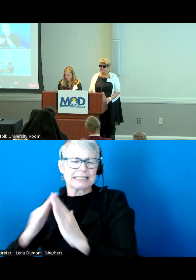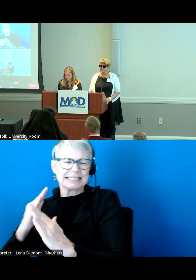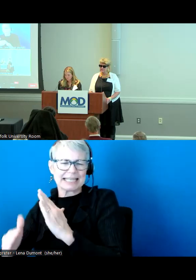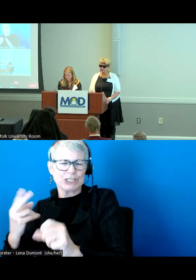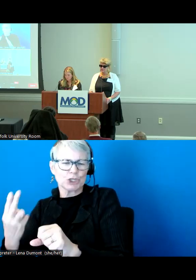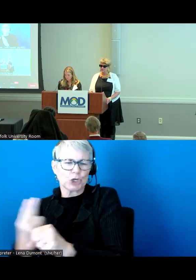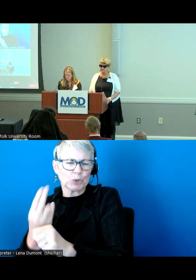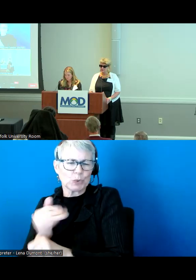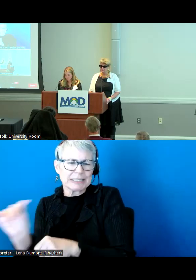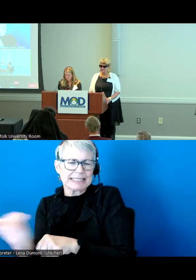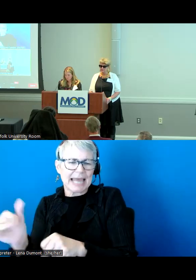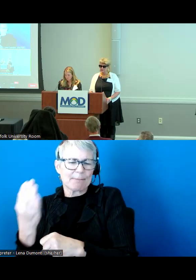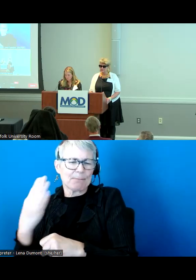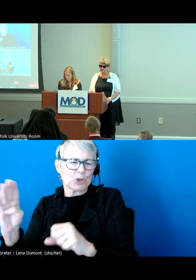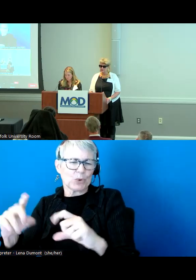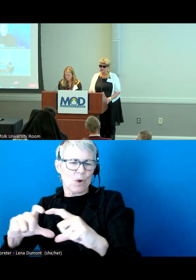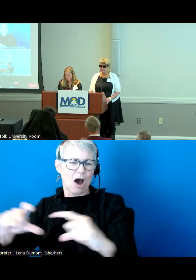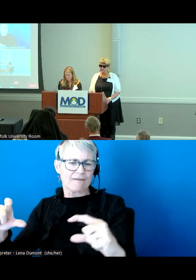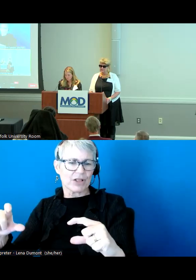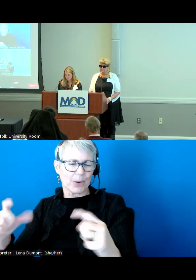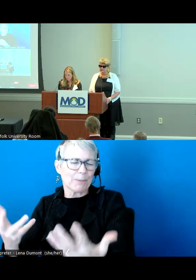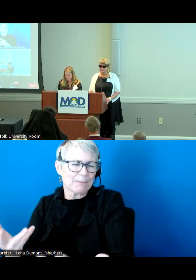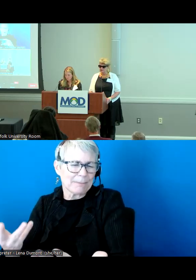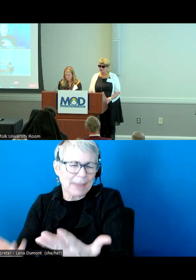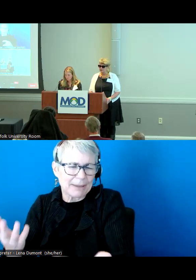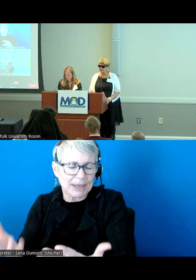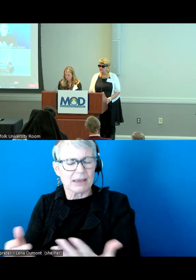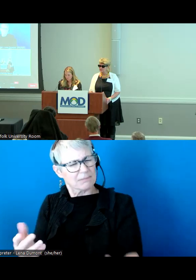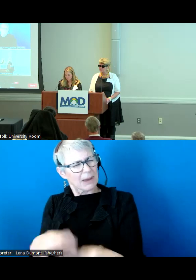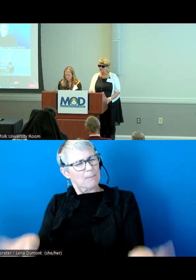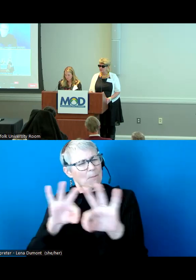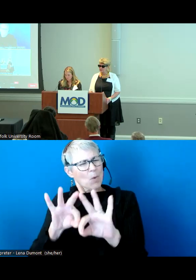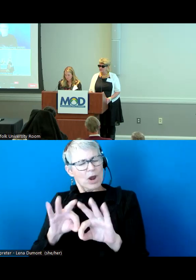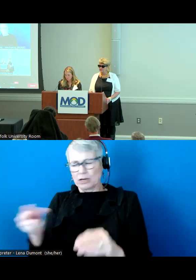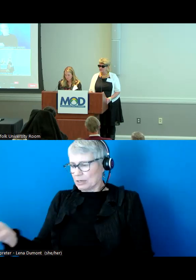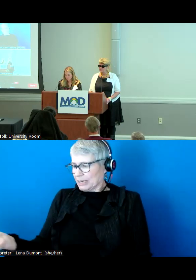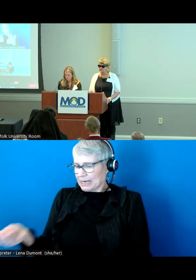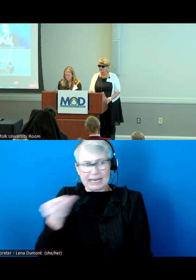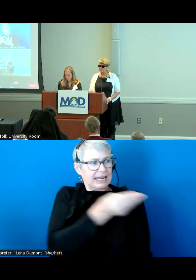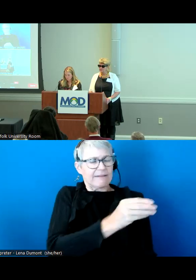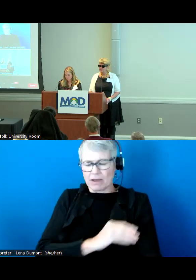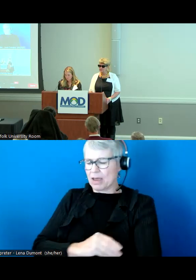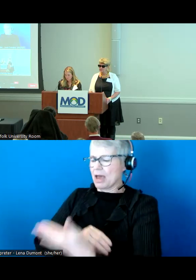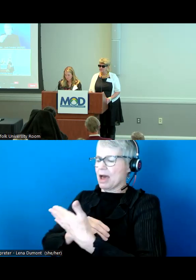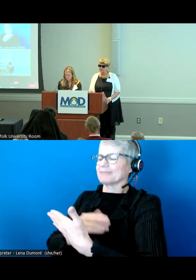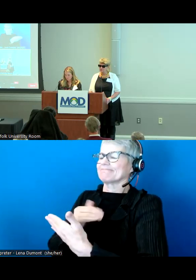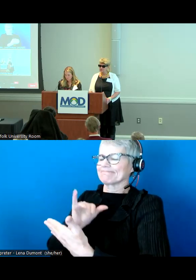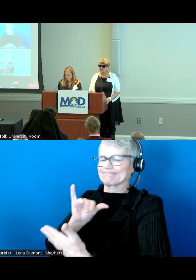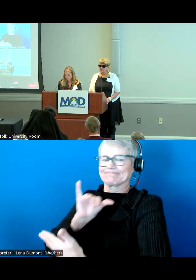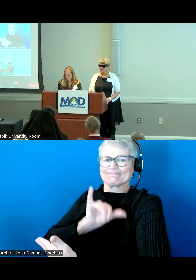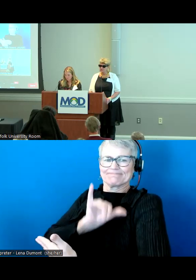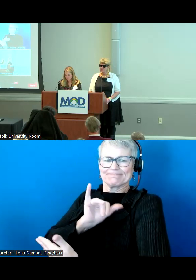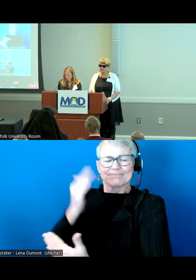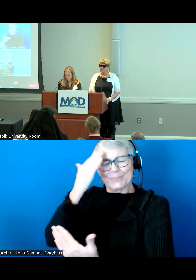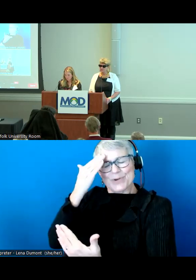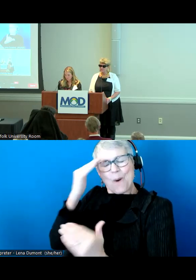understands, and it's also in this blue envelope, understands how to communicate with the individual. So there's no issues or,